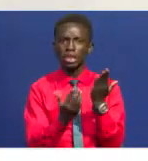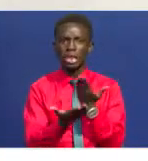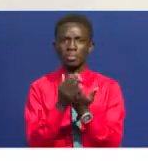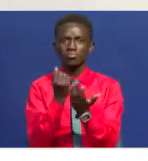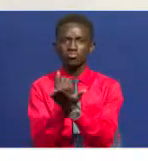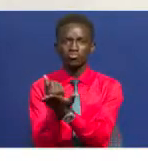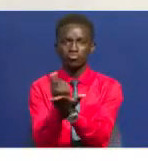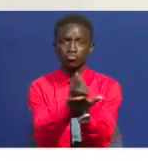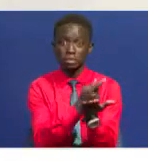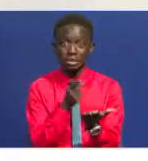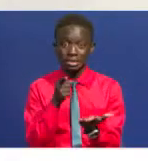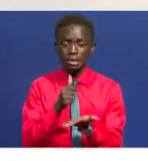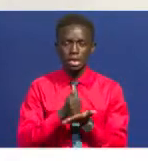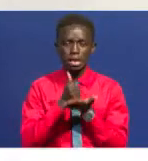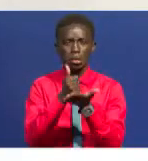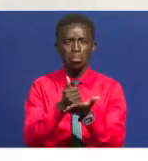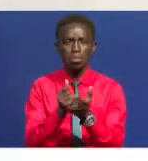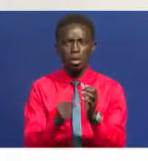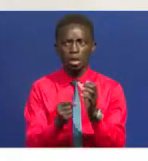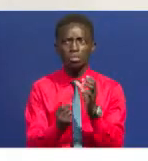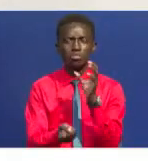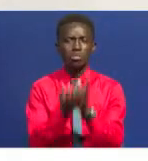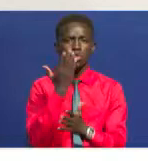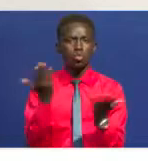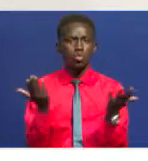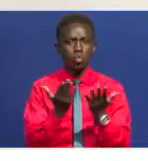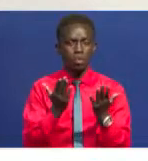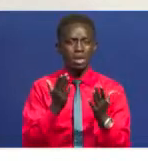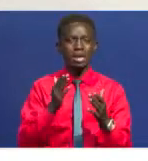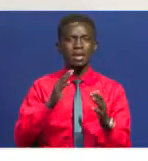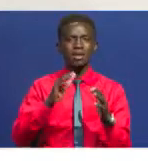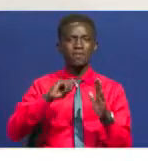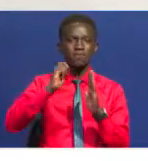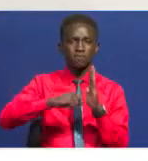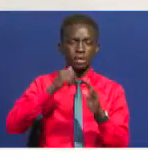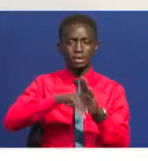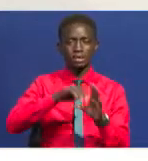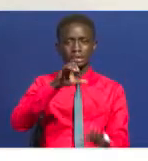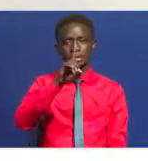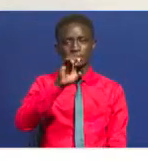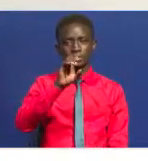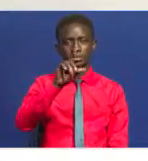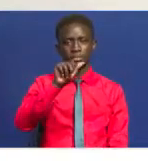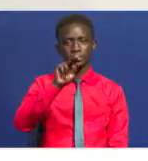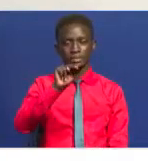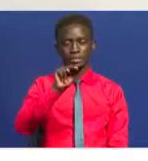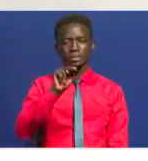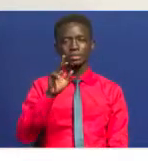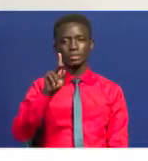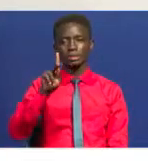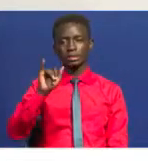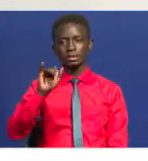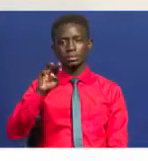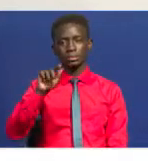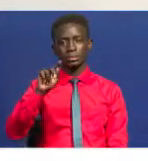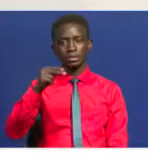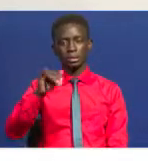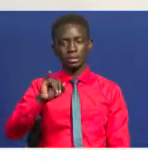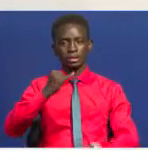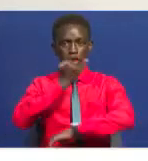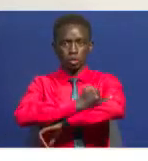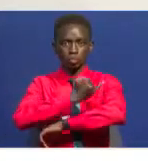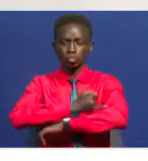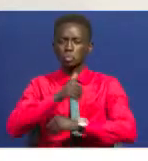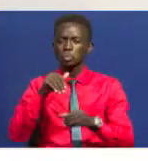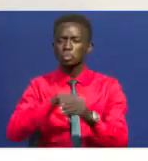signed to set up a facility at the Dedan Kimathi Science and Technology Park in Nyeri County. An Australian developer of